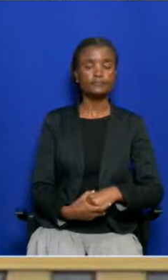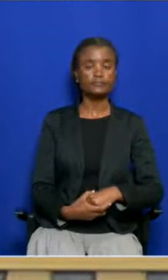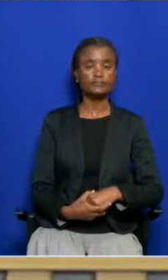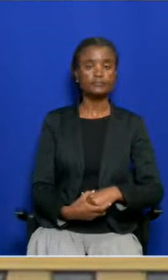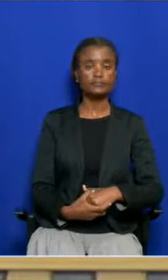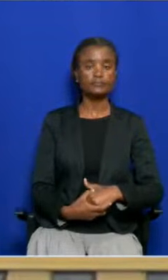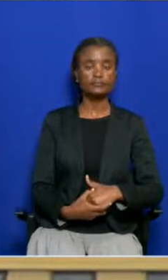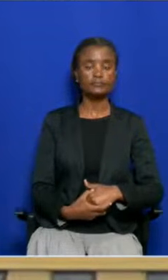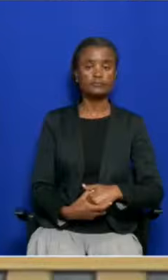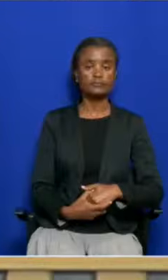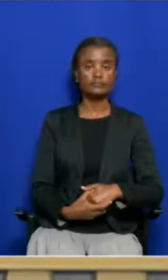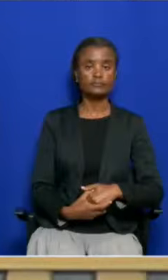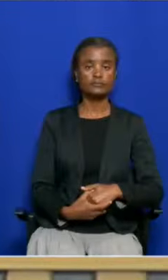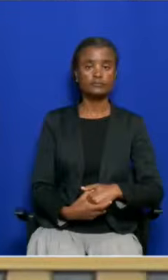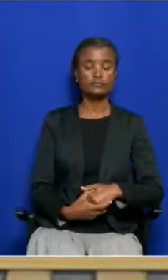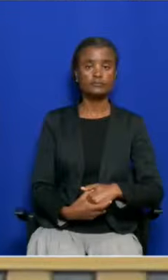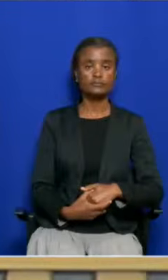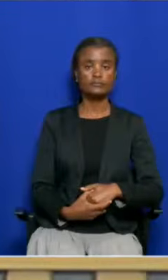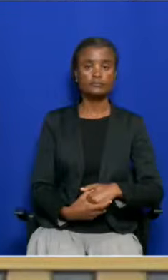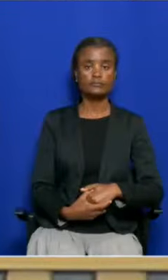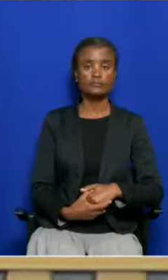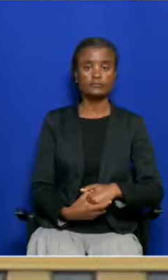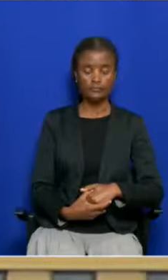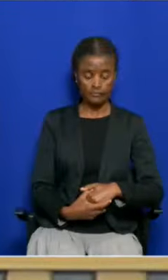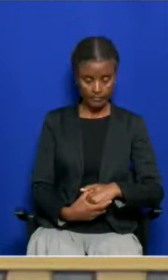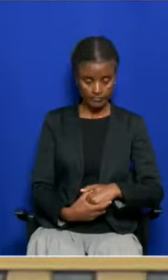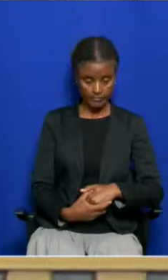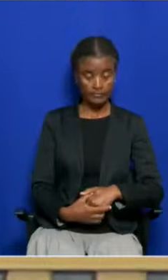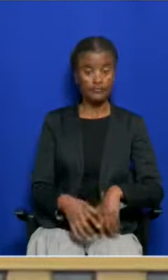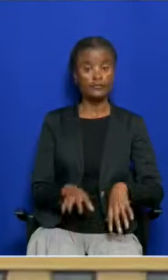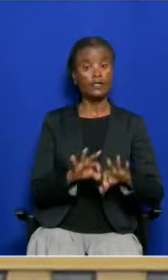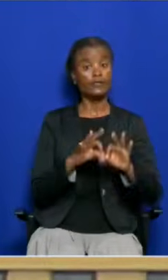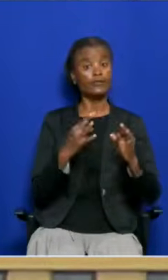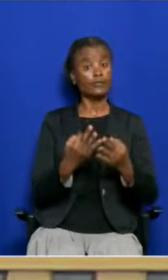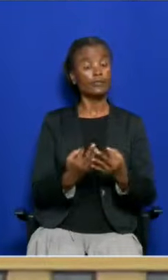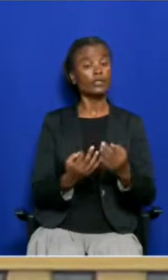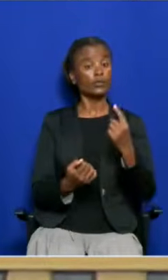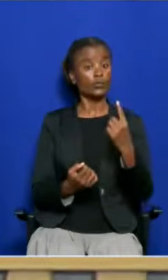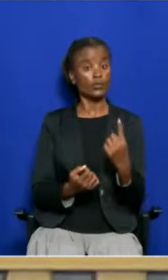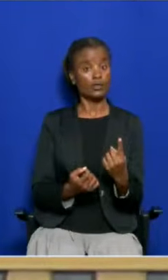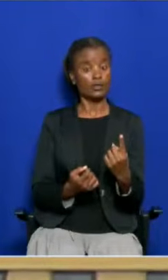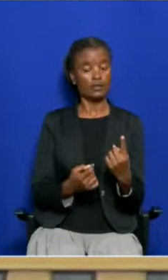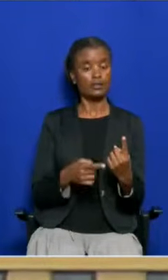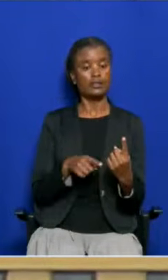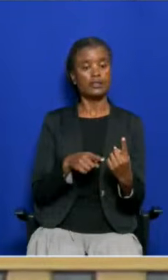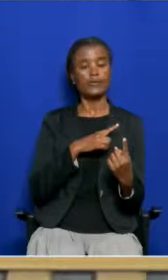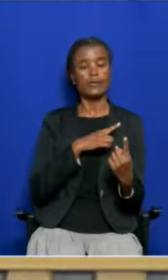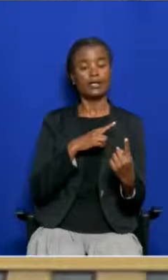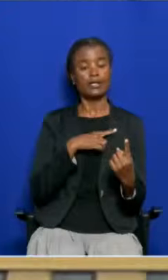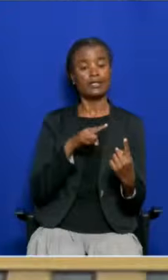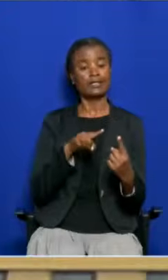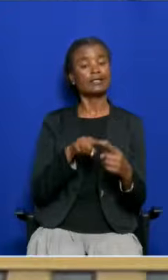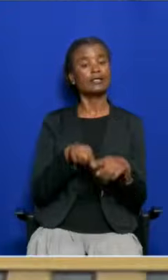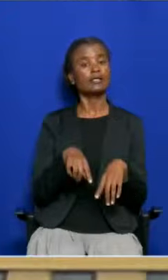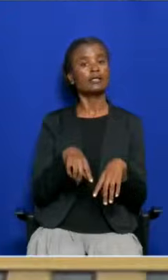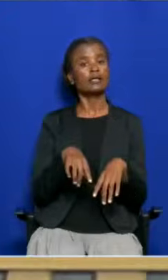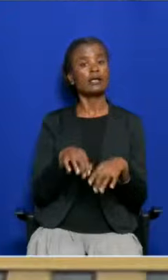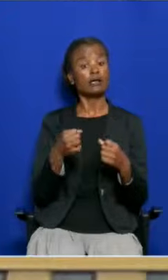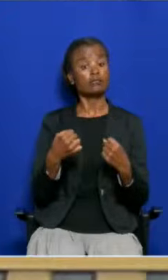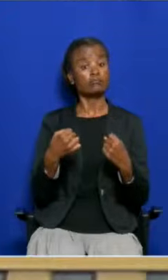It was one family, because of these vehicles that were shot at belonged